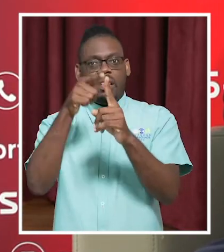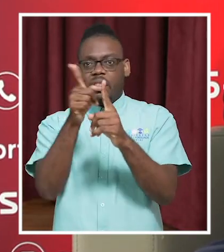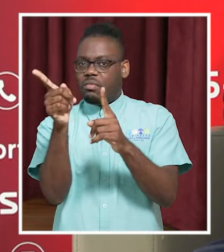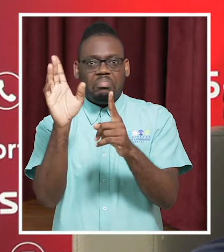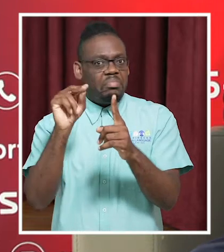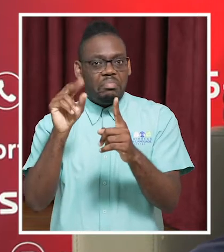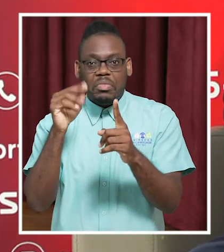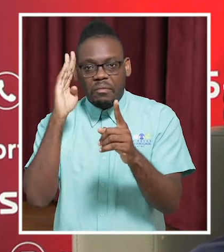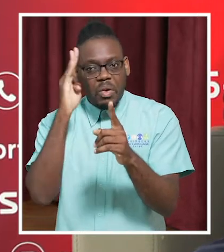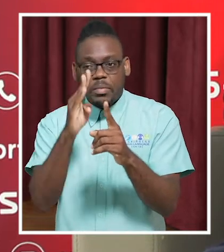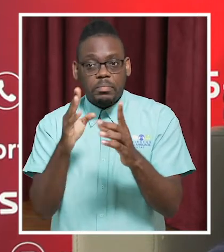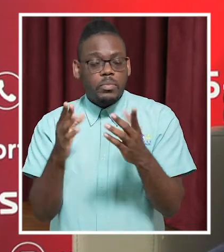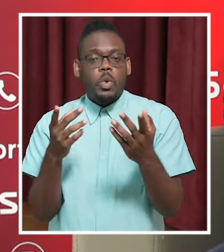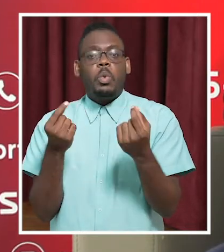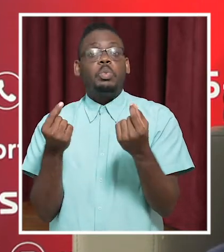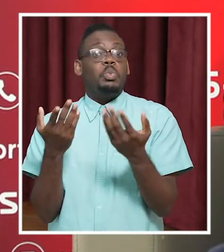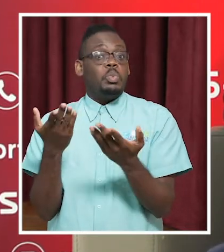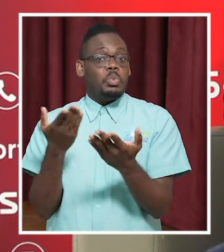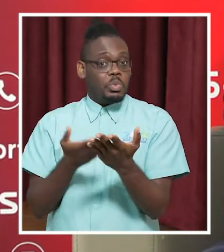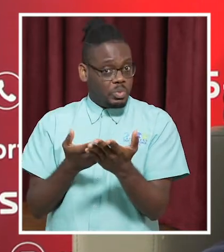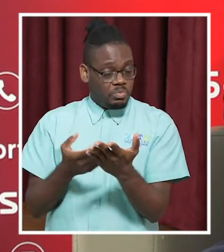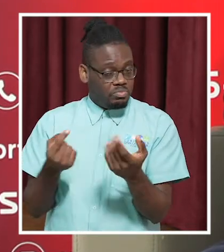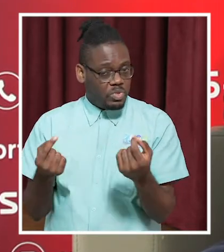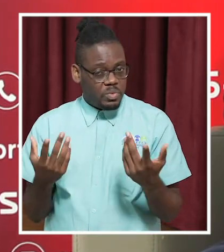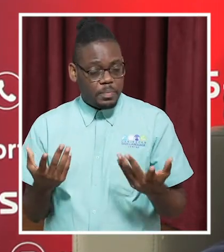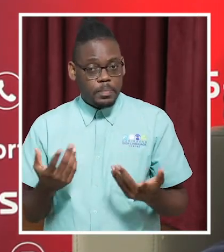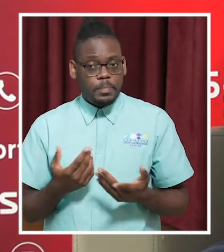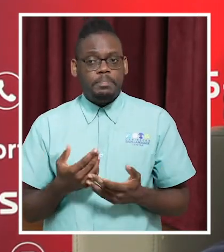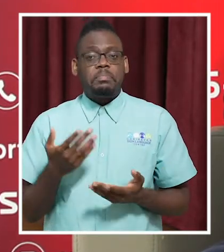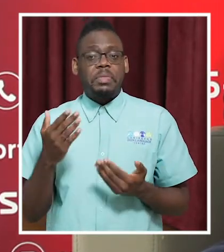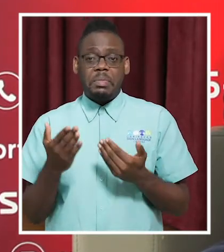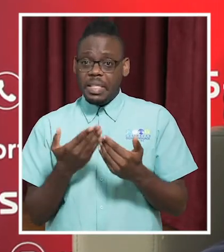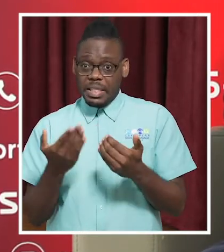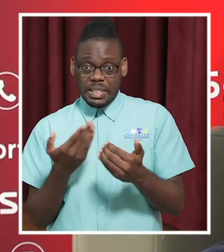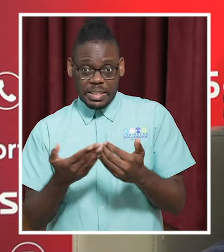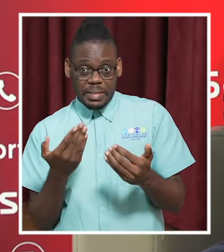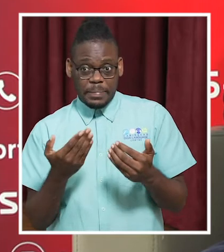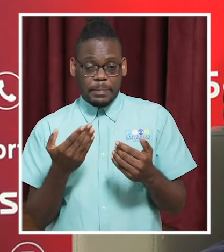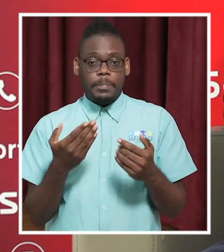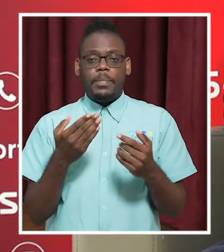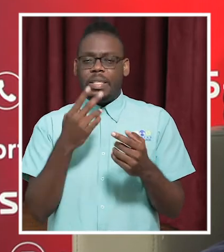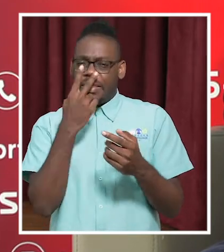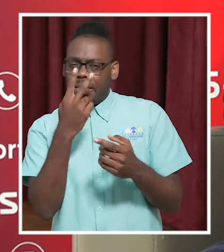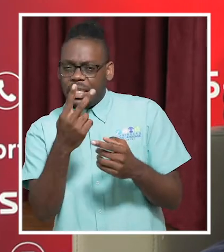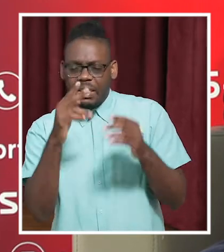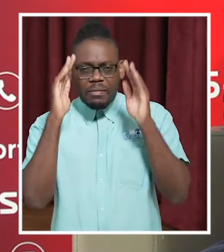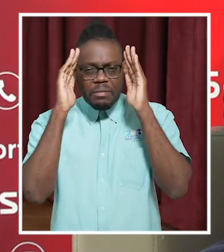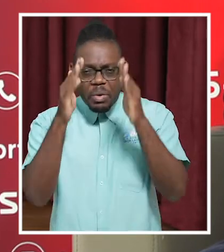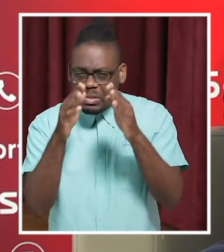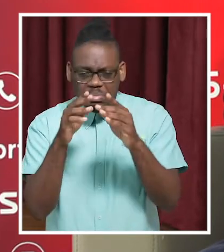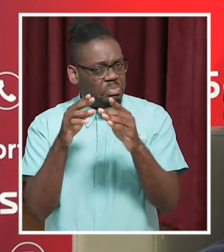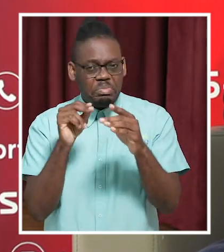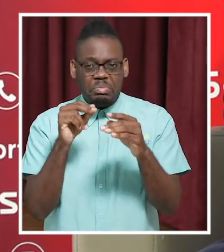easily distracted, they also distract their classmates, and therefore they can be a very disruptive influence